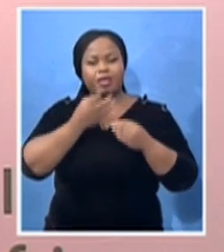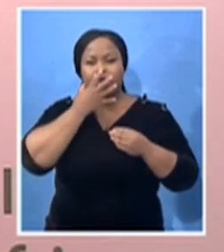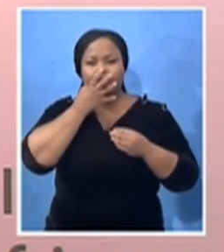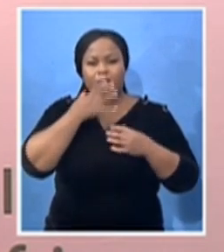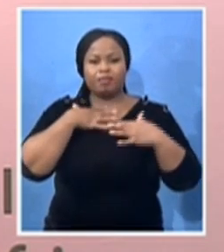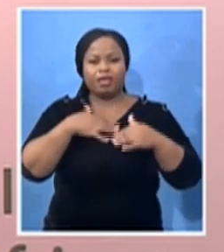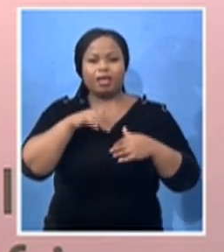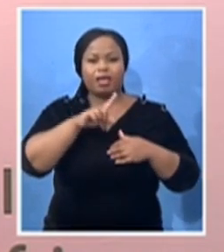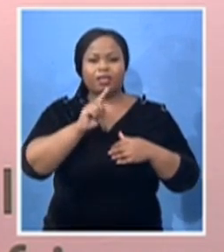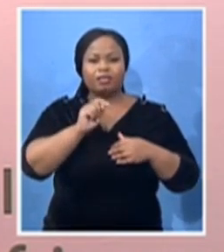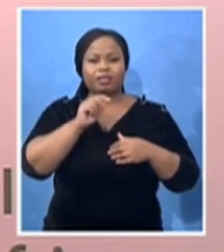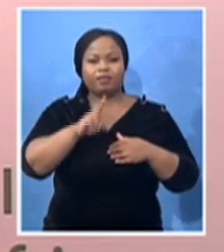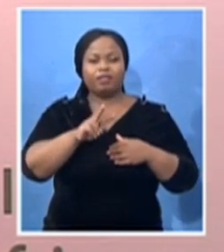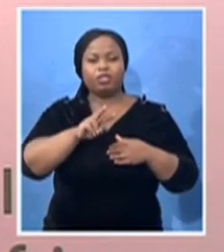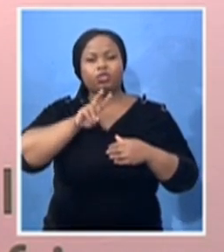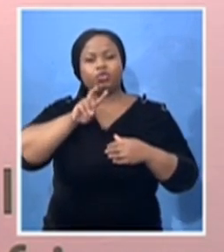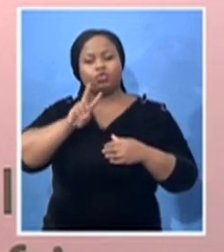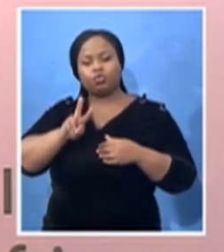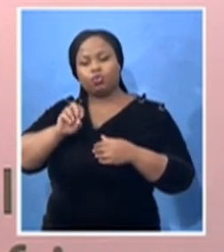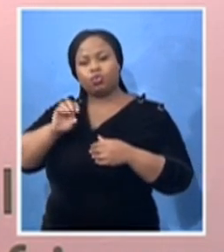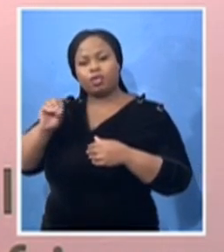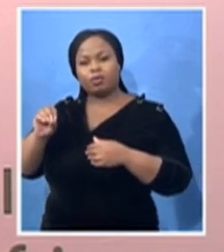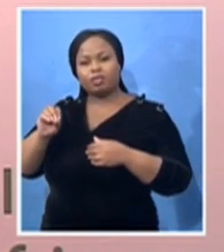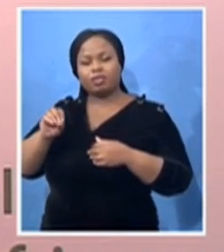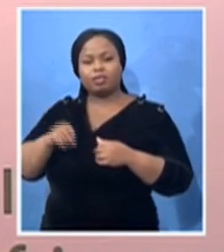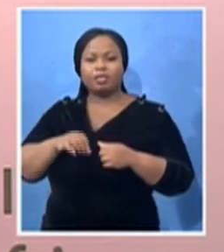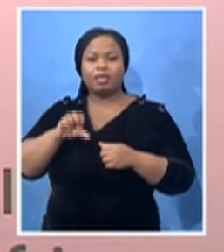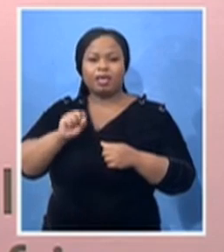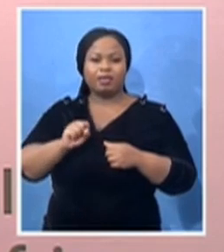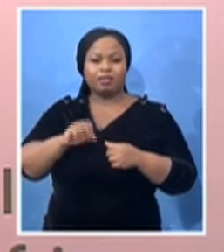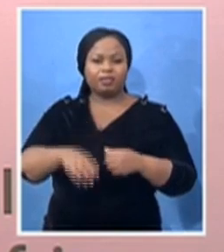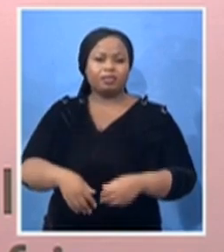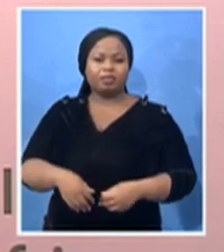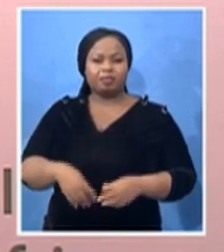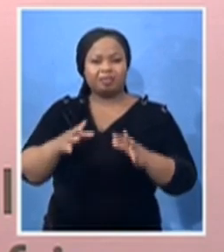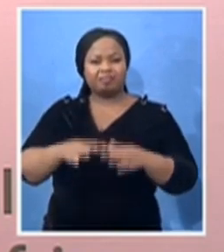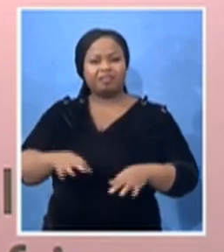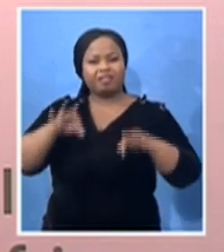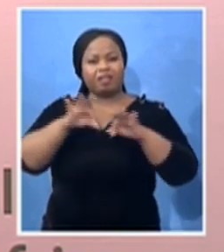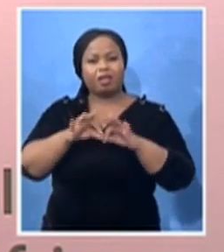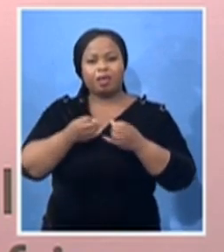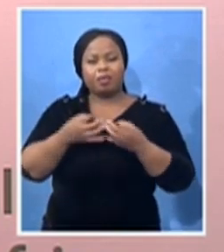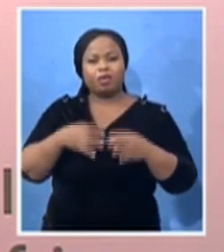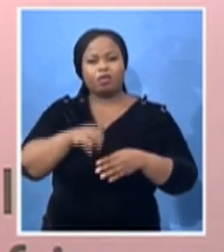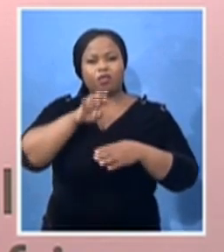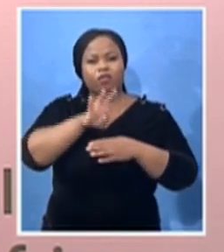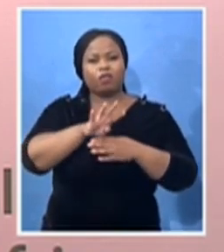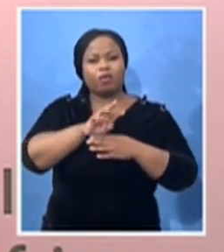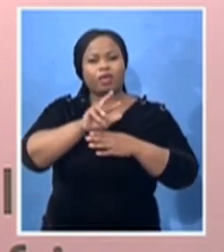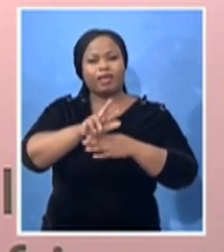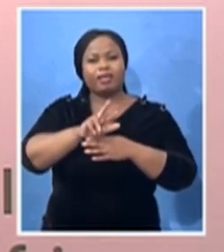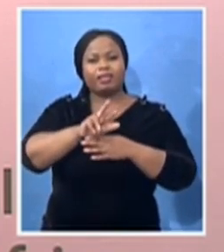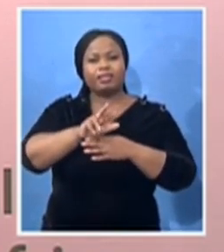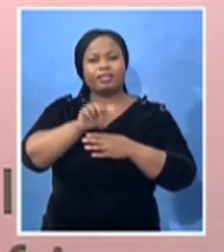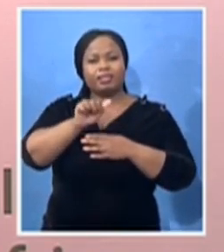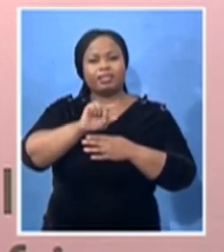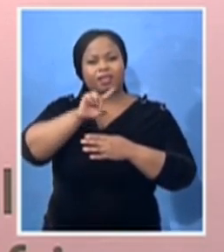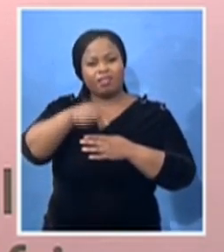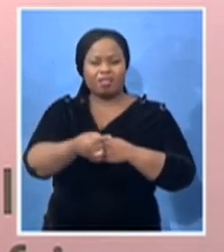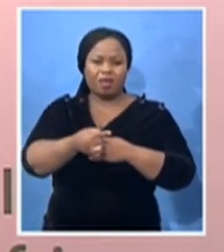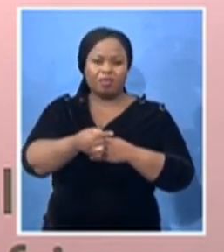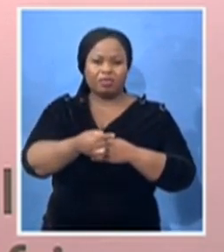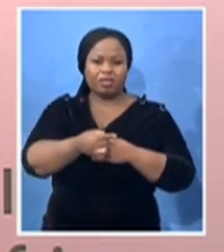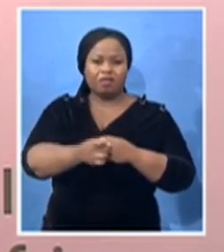which is at a market value of 486,000 rands per ventilator. The first 50 have